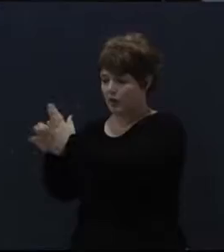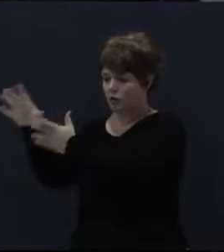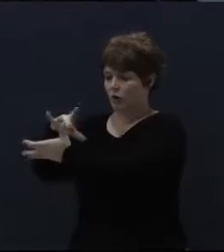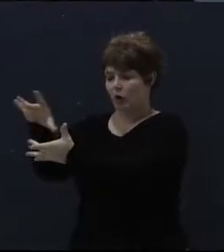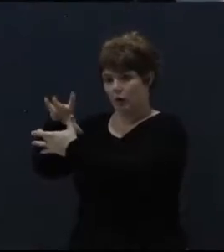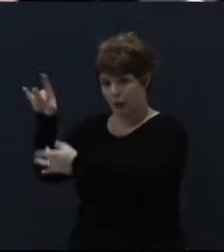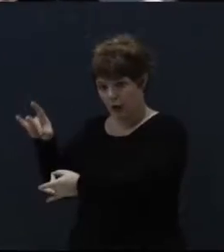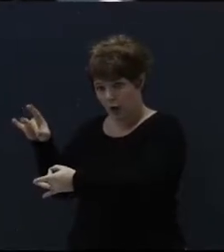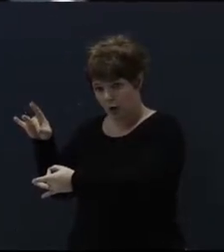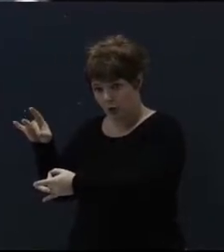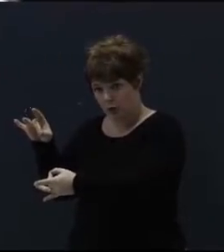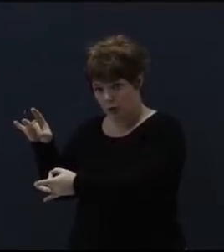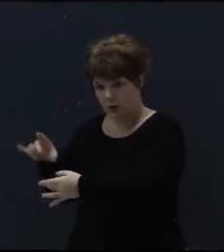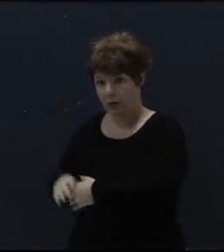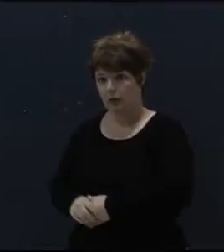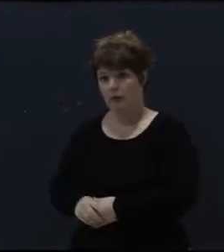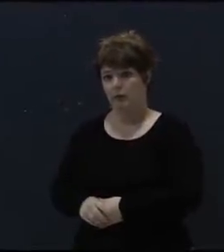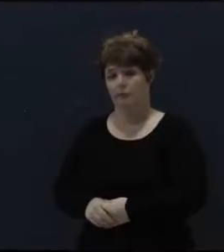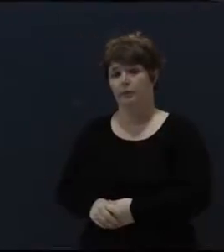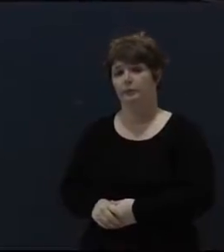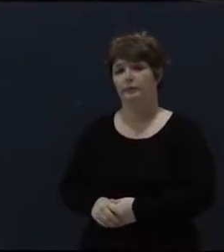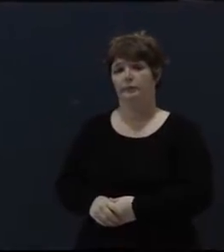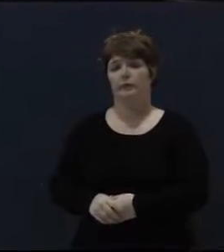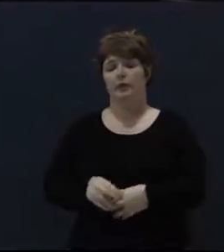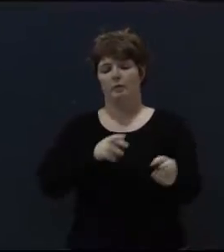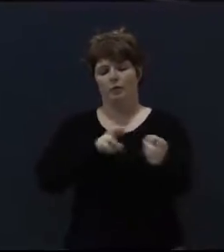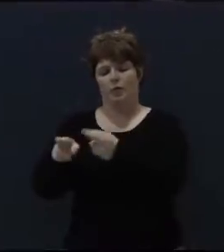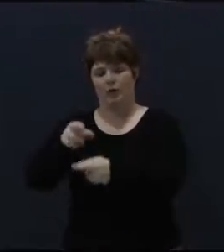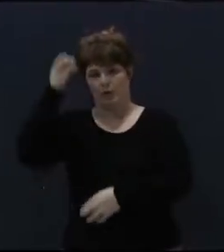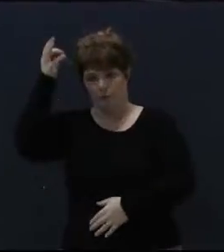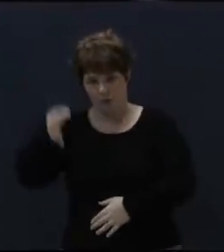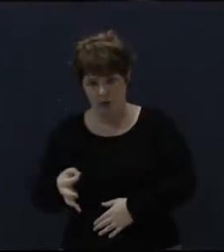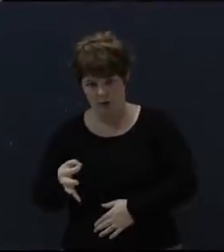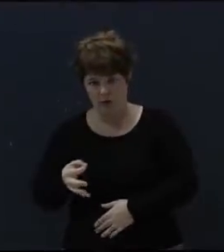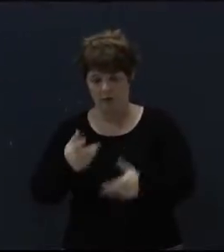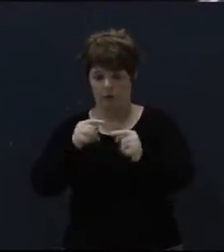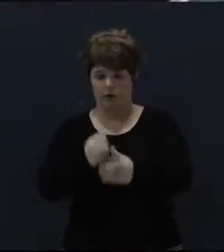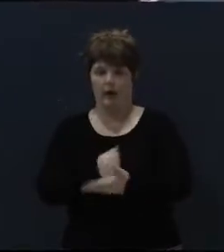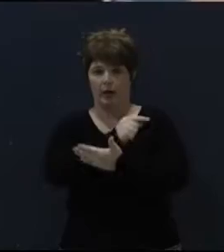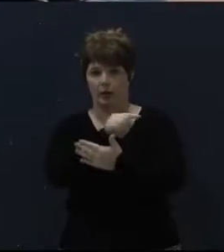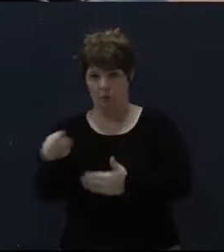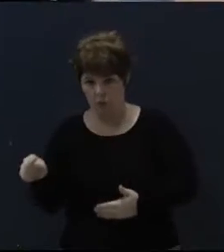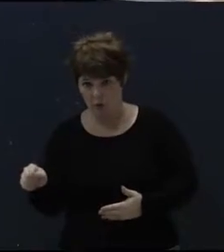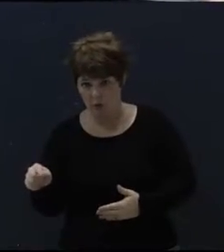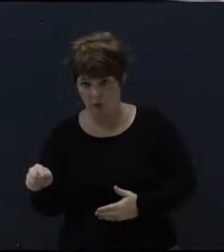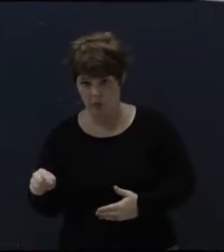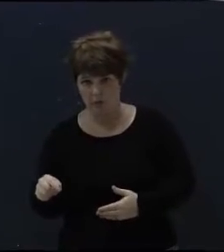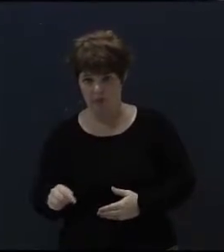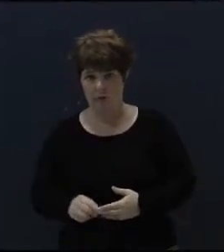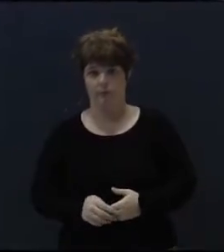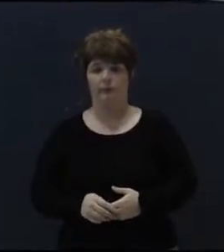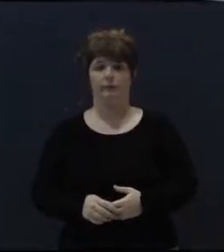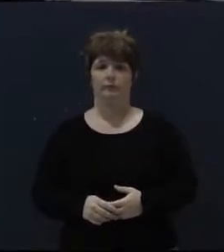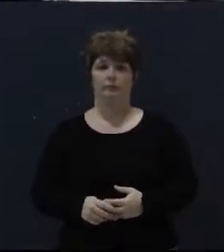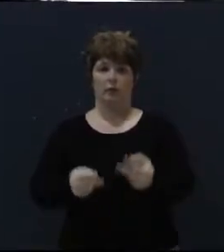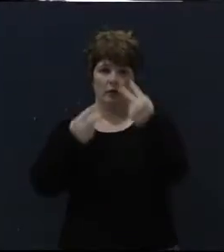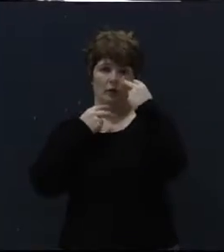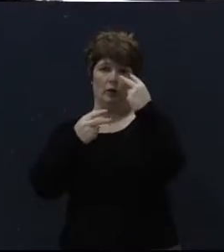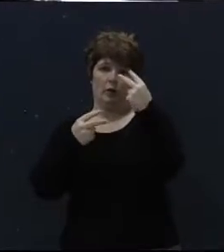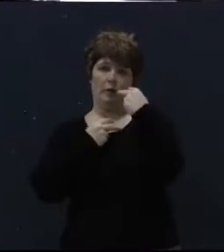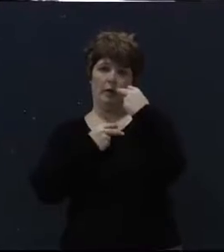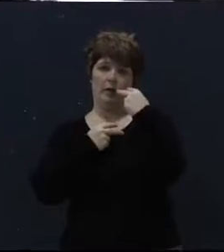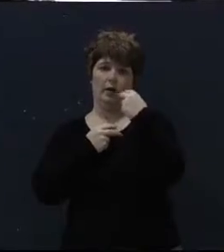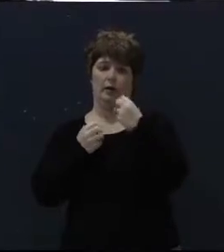way, if you're going, boy, I'm about ready to preach right now. I'm just trying to help you. You said, how many of y'all, look at me, how many of